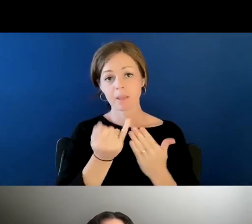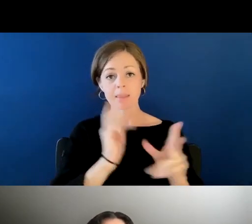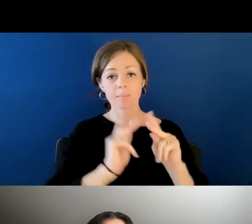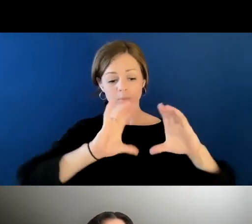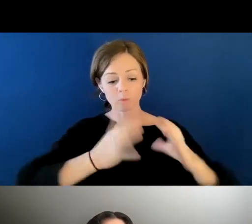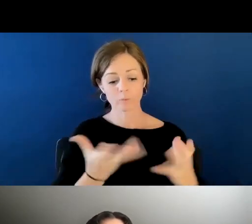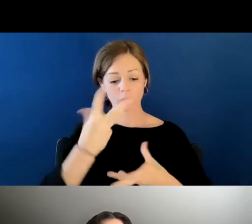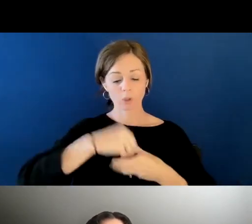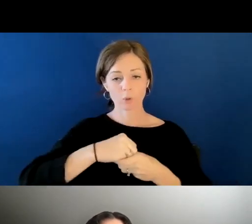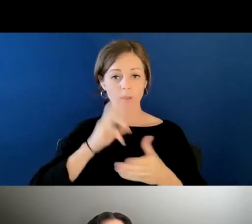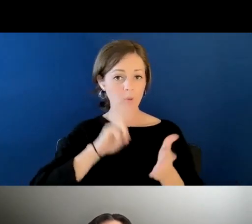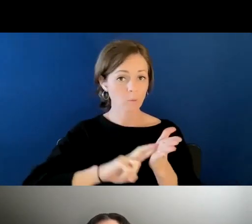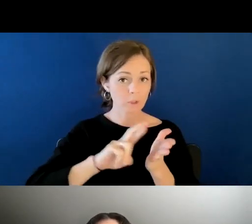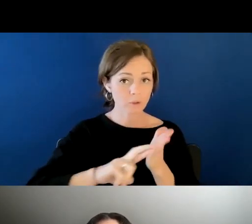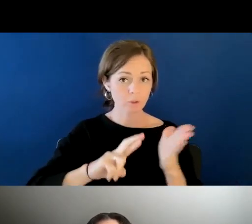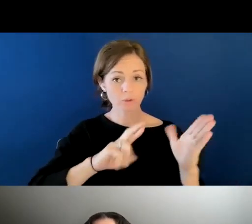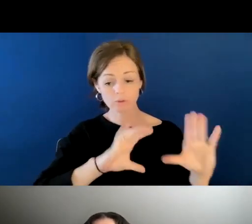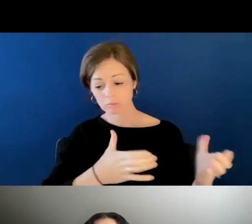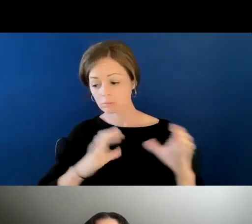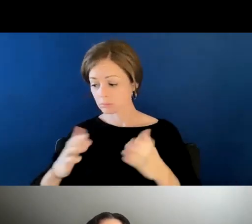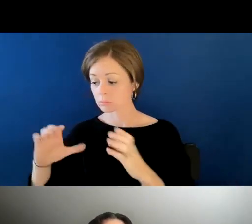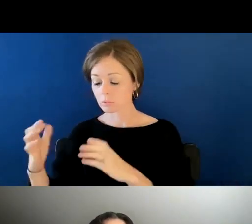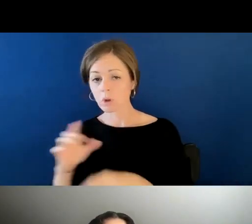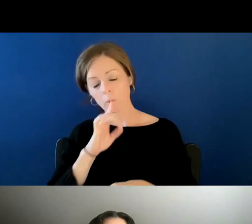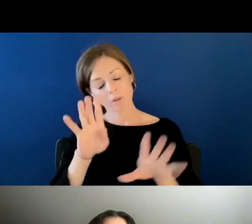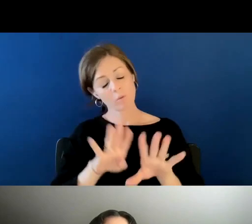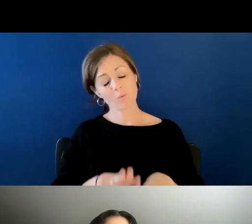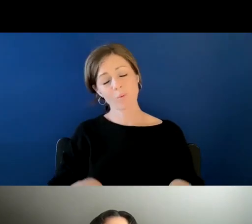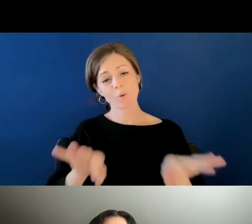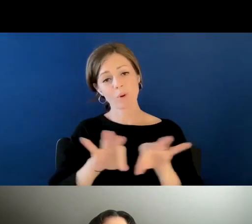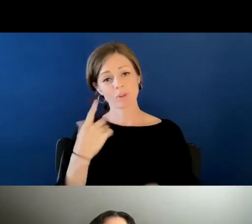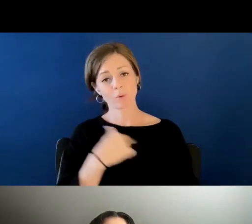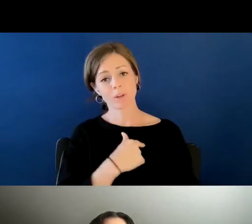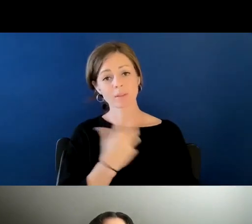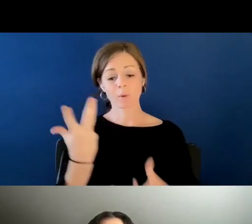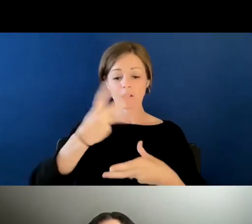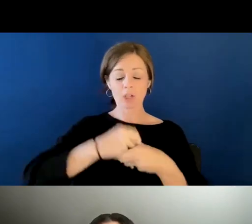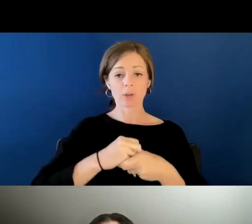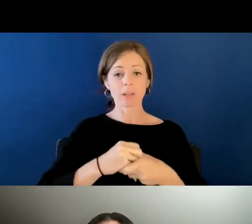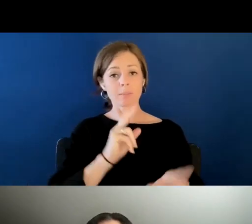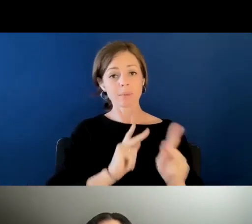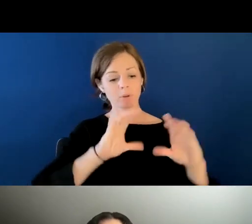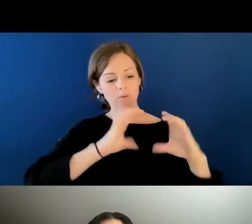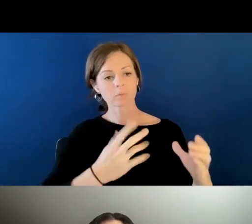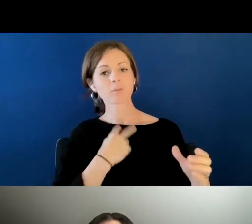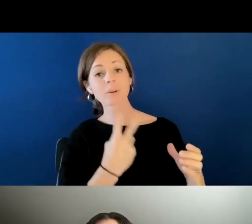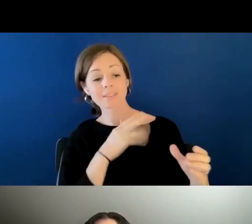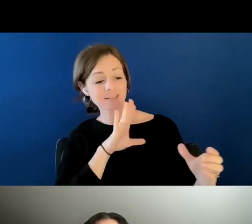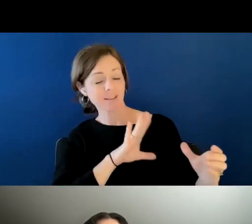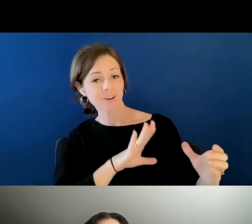research, it was very important to the project that we were including voices with suicide-centered